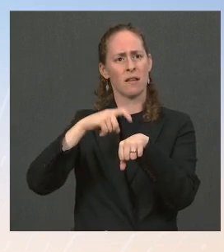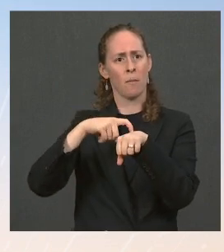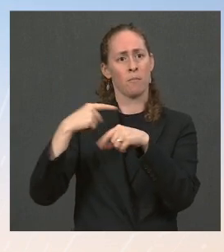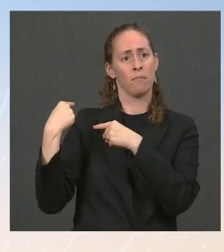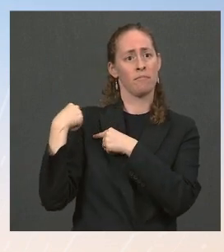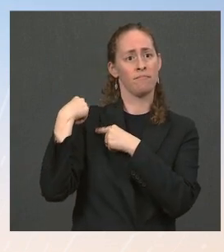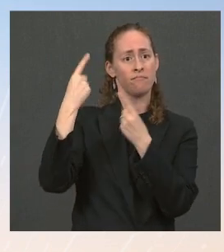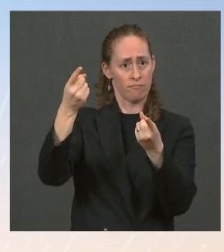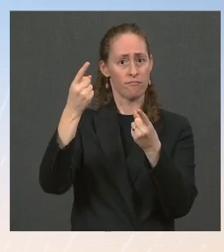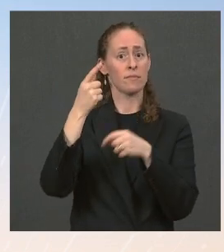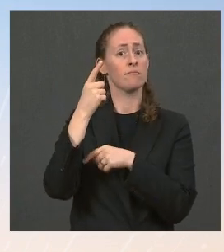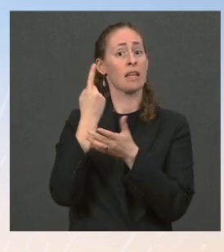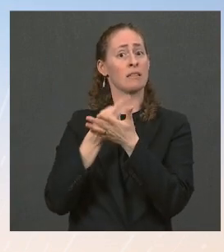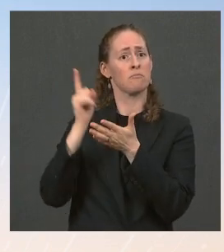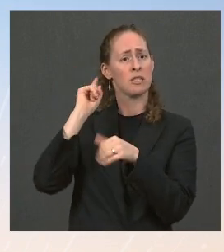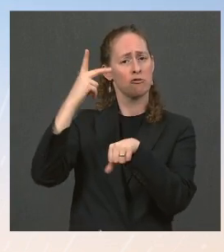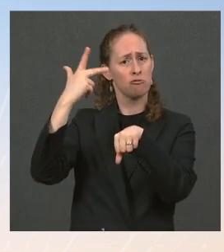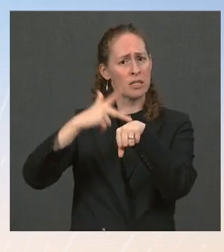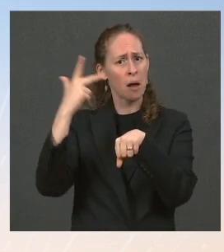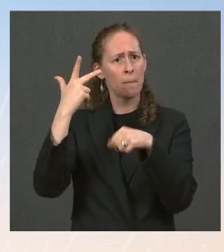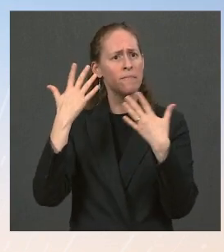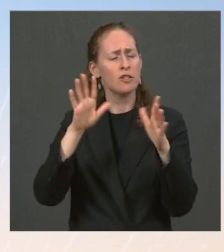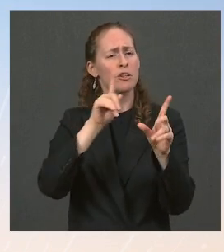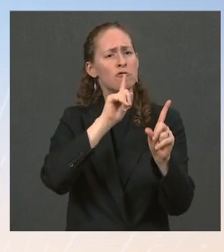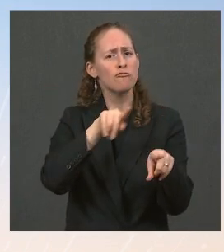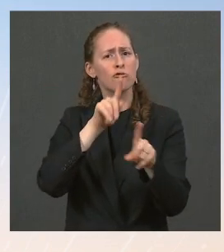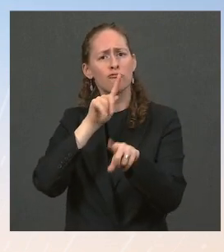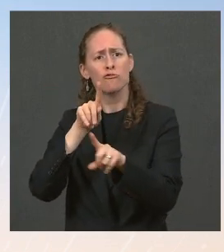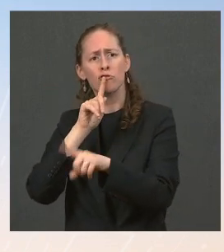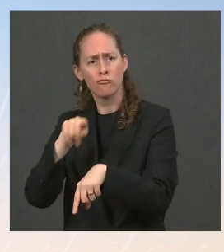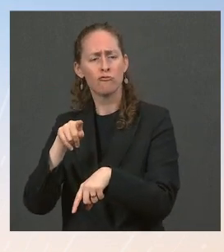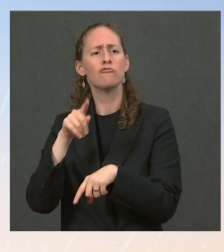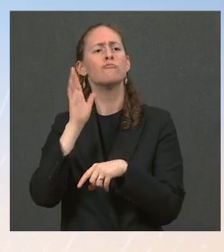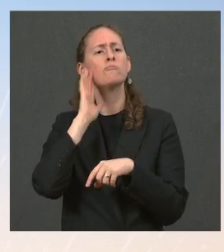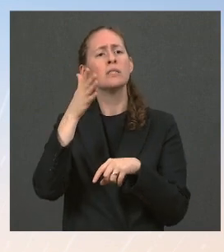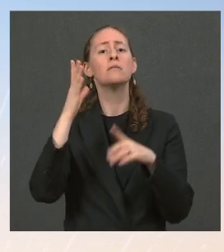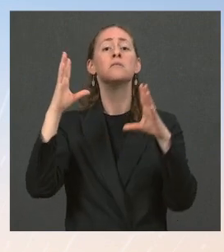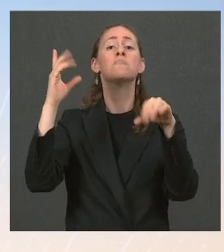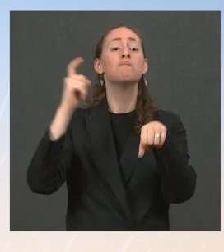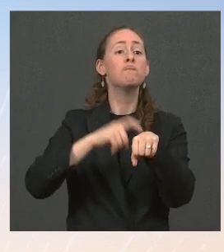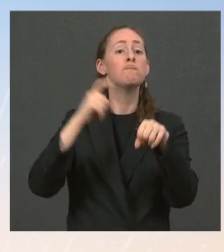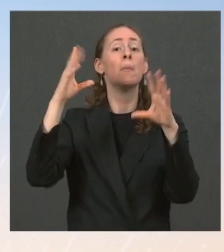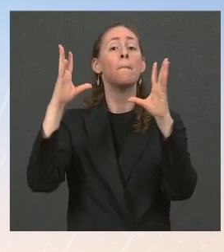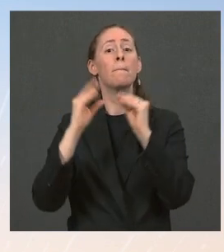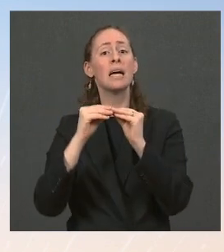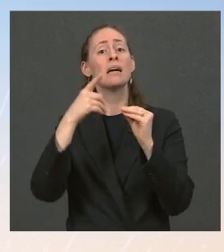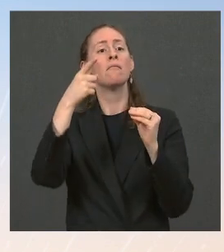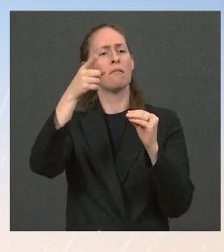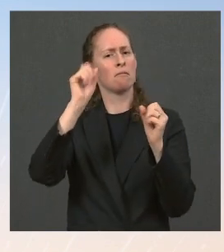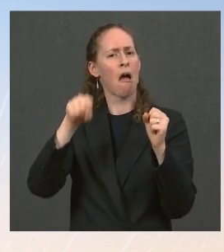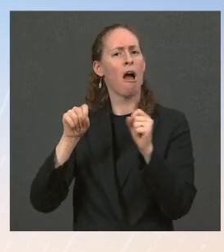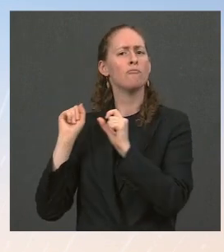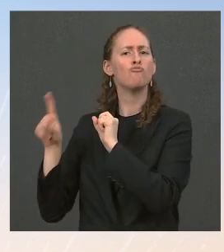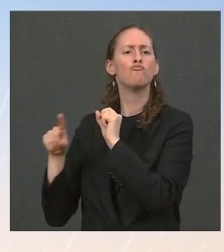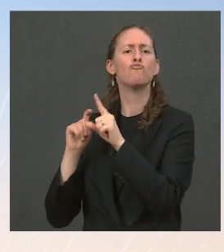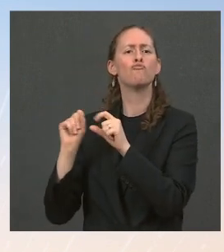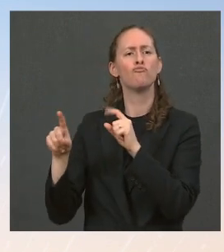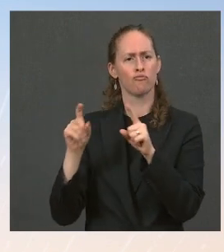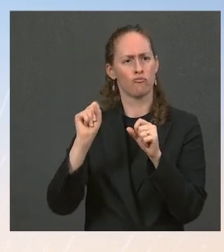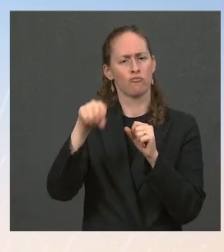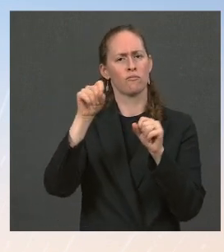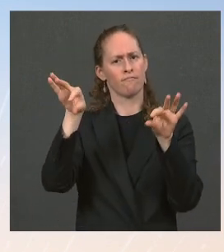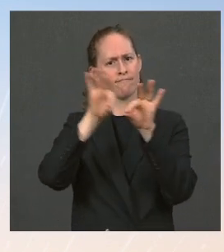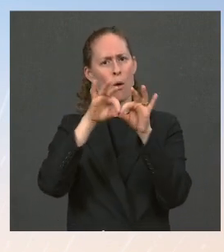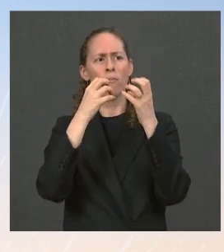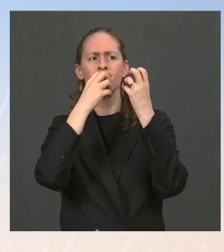keep looking for forums to answer questions from all of you, something that he sees as vitally important to our democracy. But in this month of